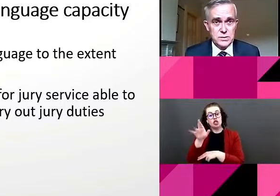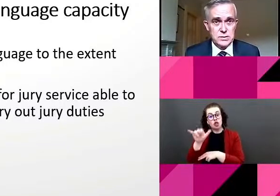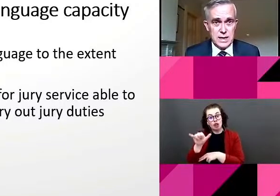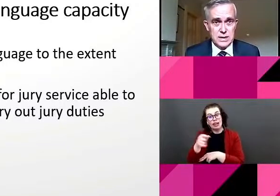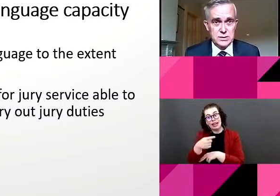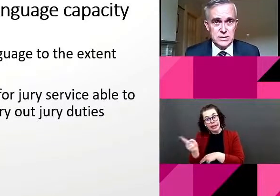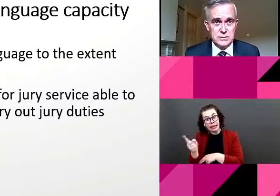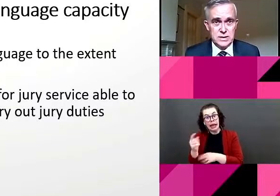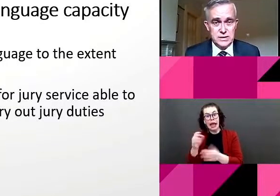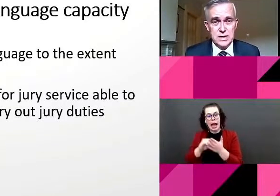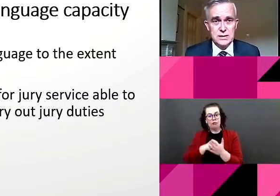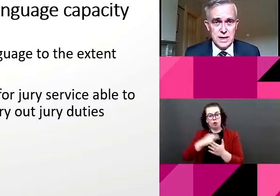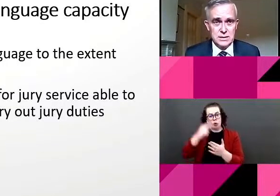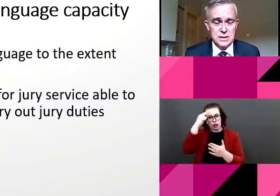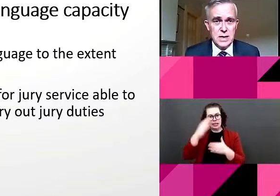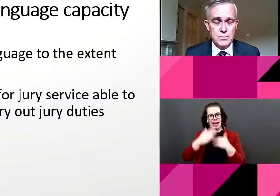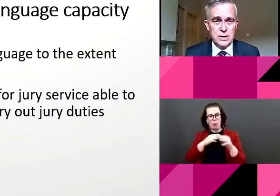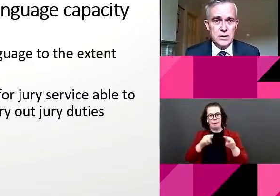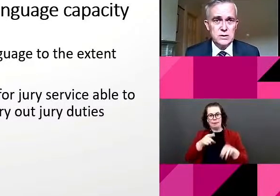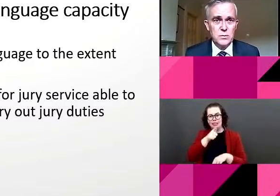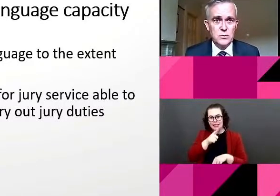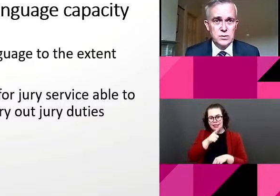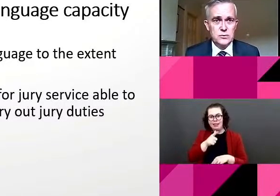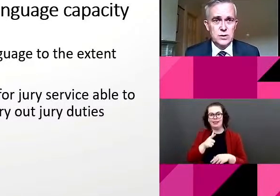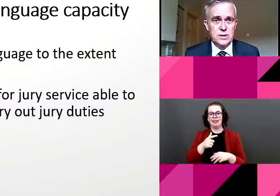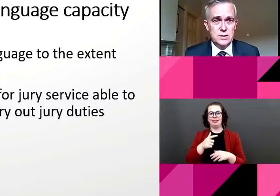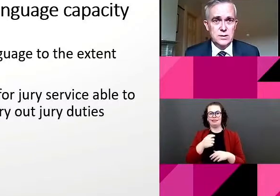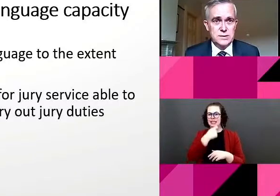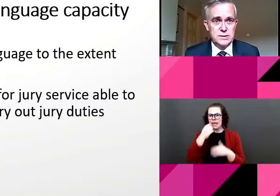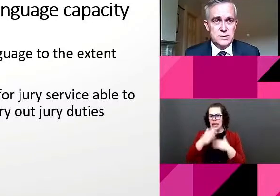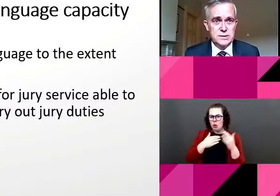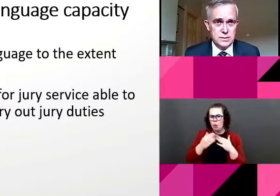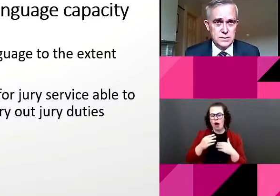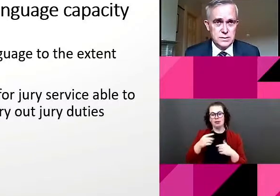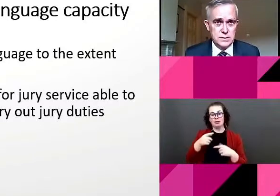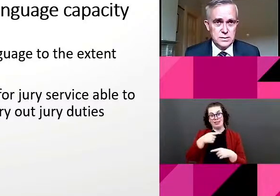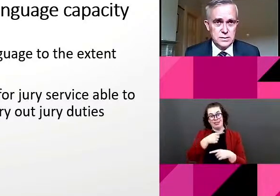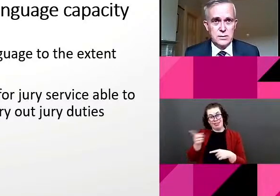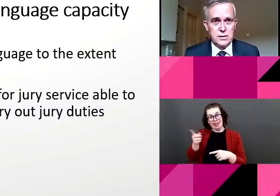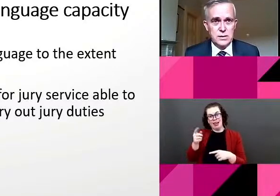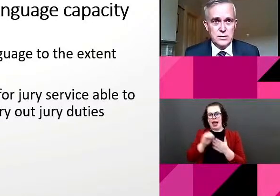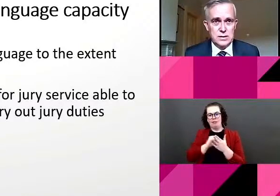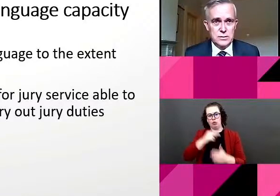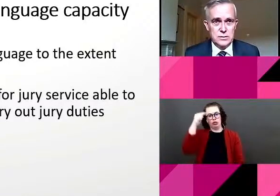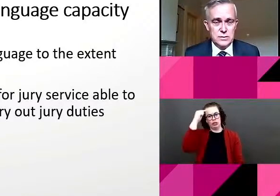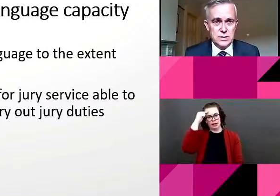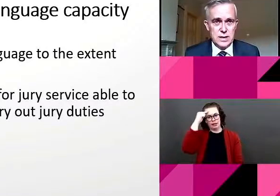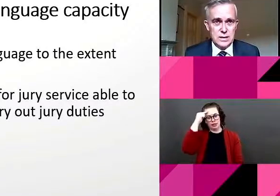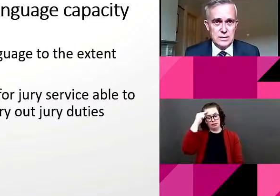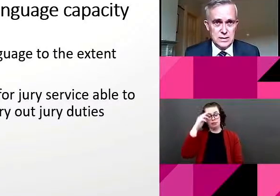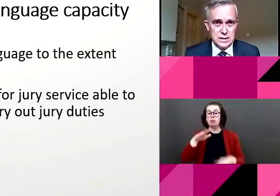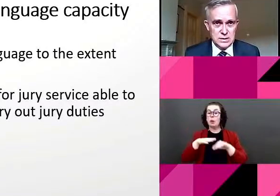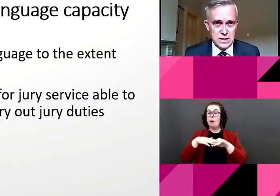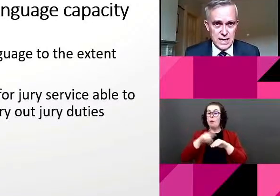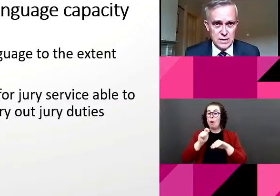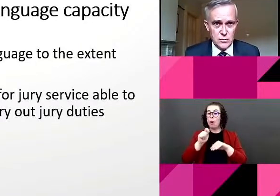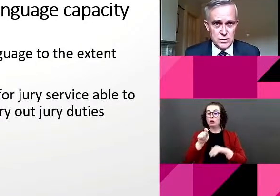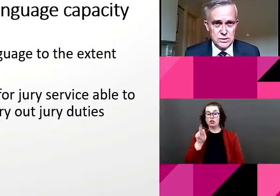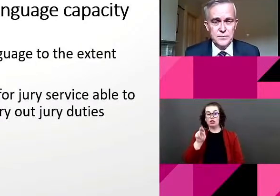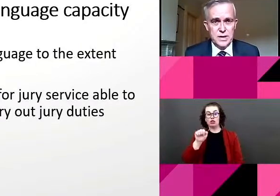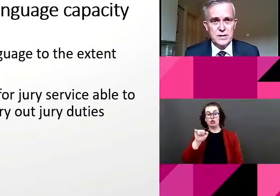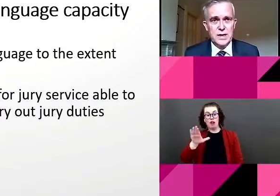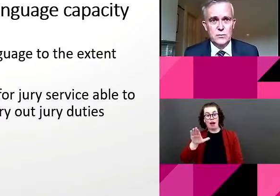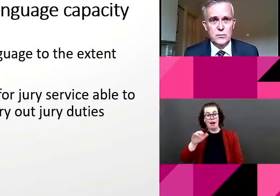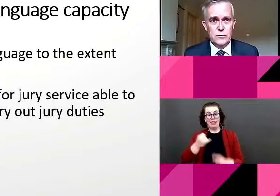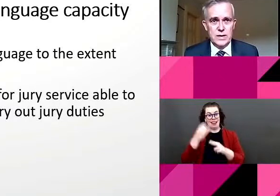understand what's actually being said. And because most trials in Ireland are carried out in the English